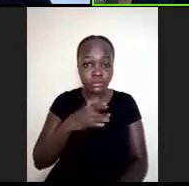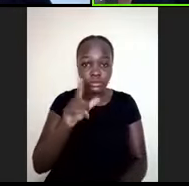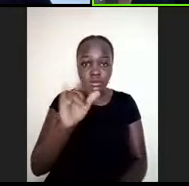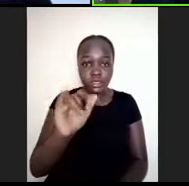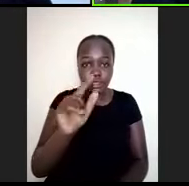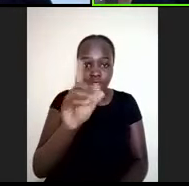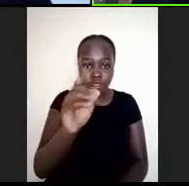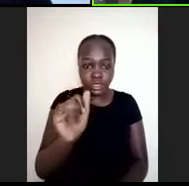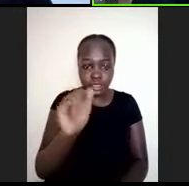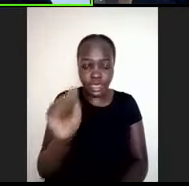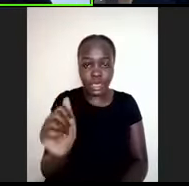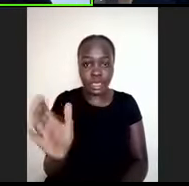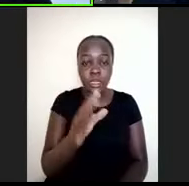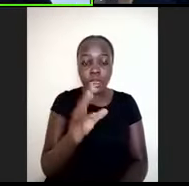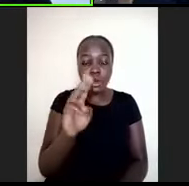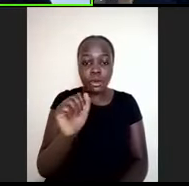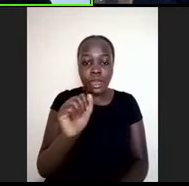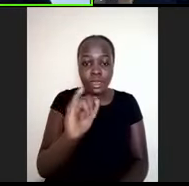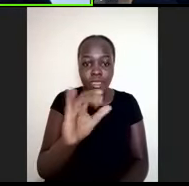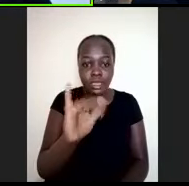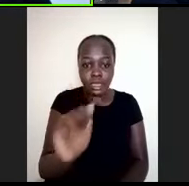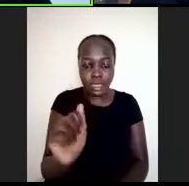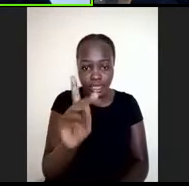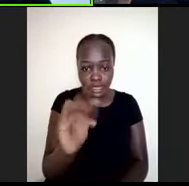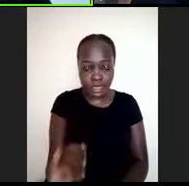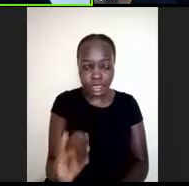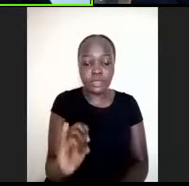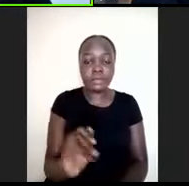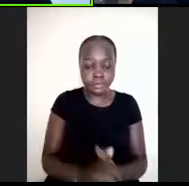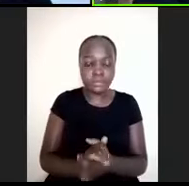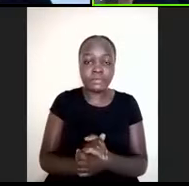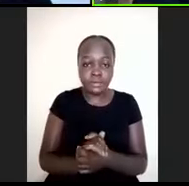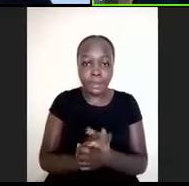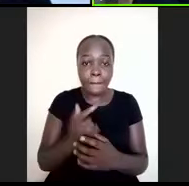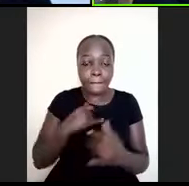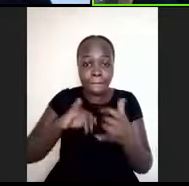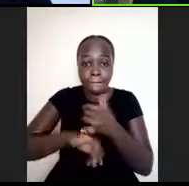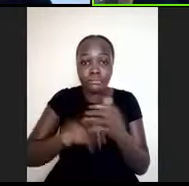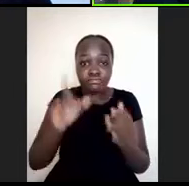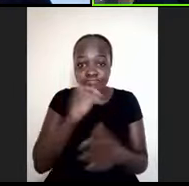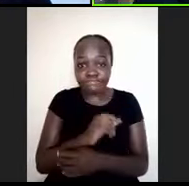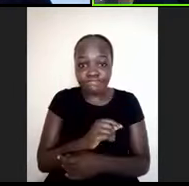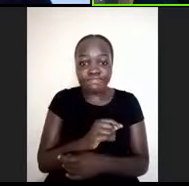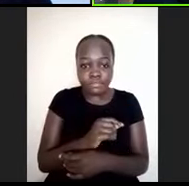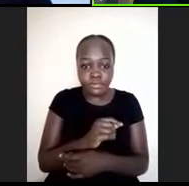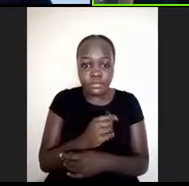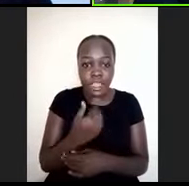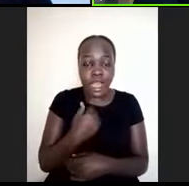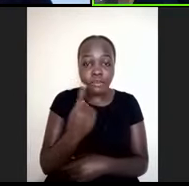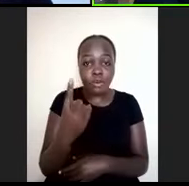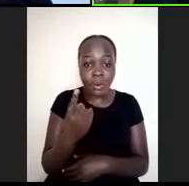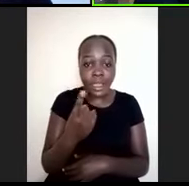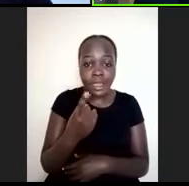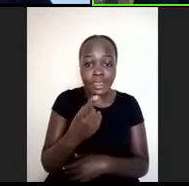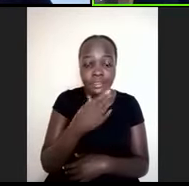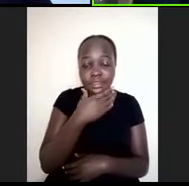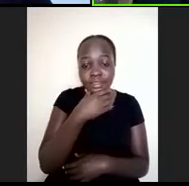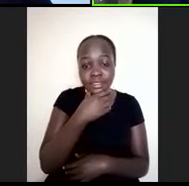Waiyaki. Waiyaki is my husband. I'm married. I have one son. He's a